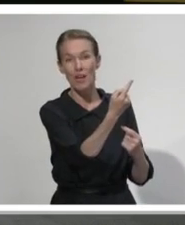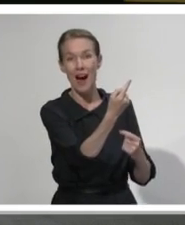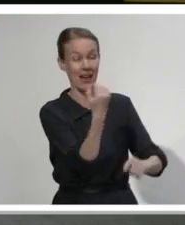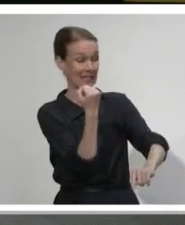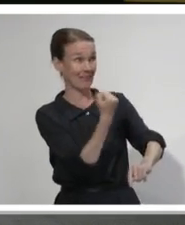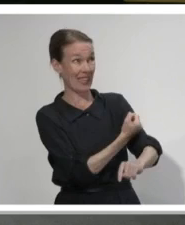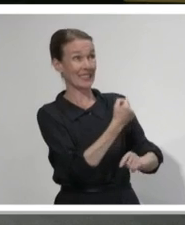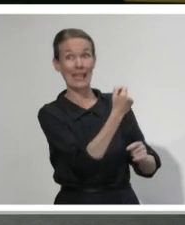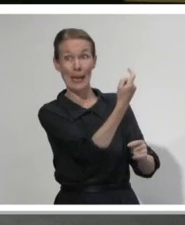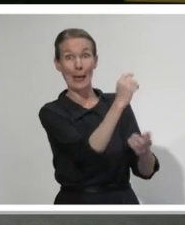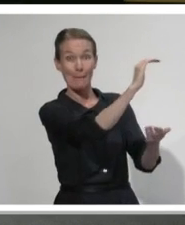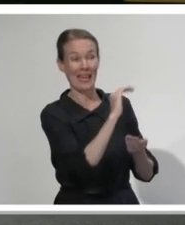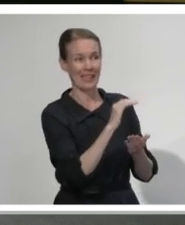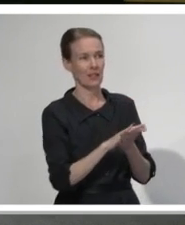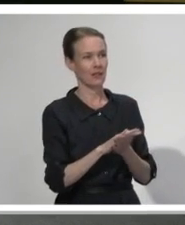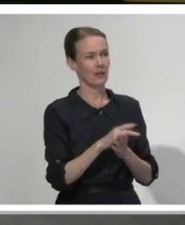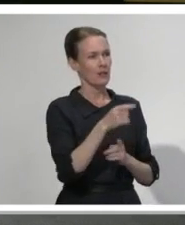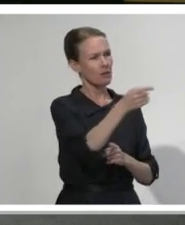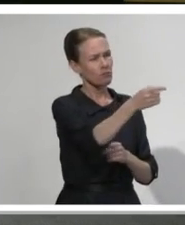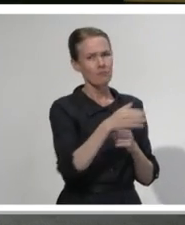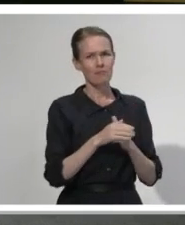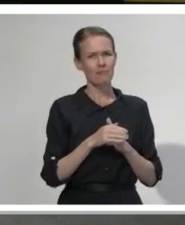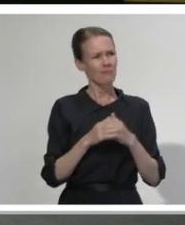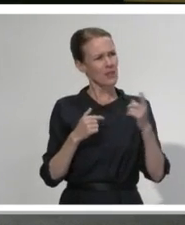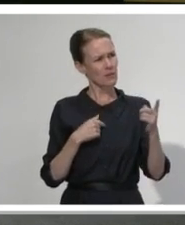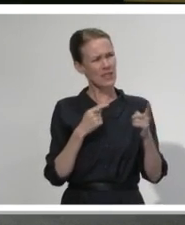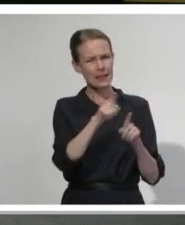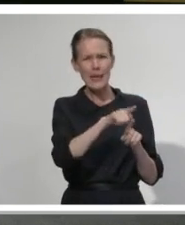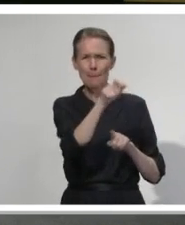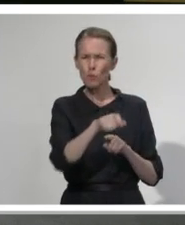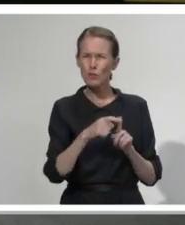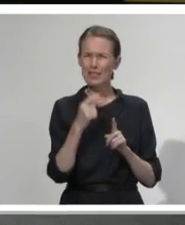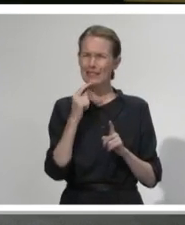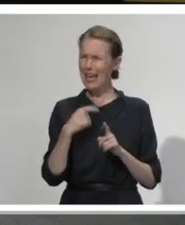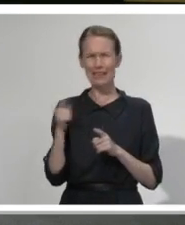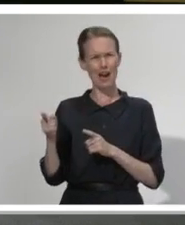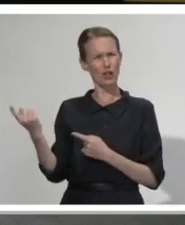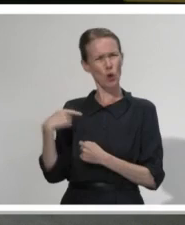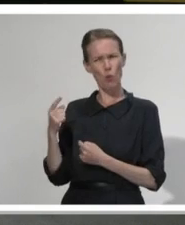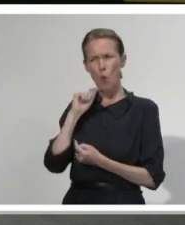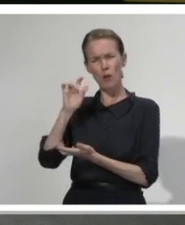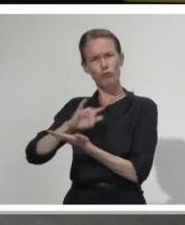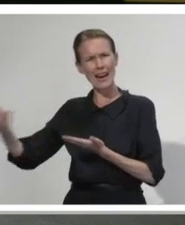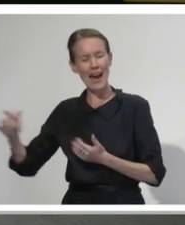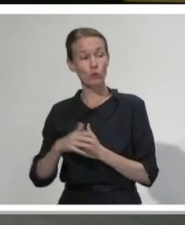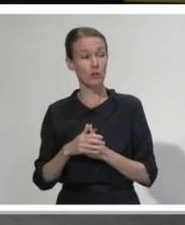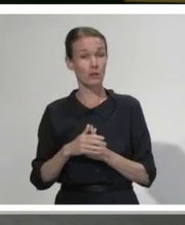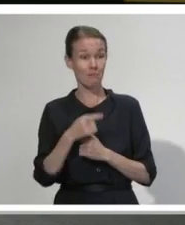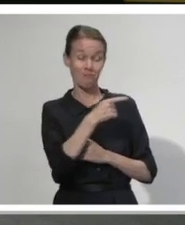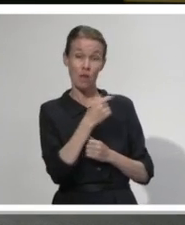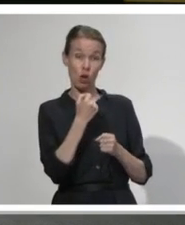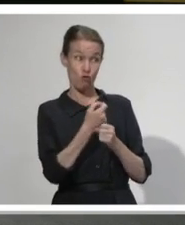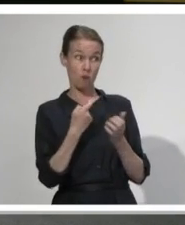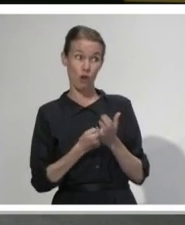asking again next week. It's not necessarily just that it's... Well, the communications we've had from the Ministry of Health are that